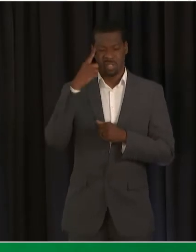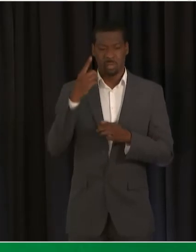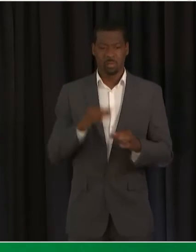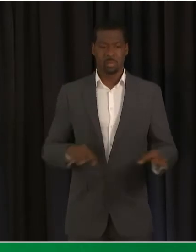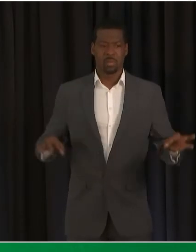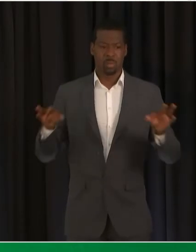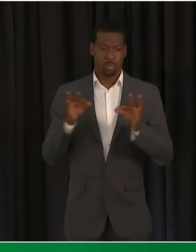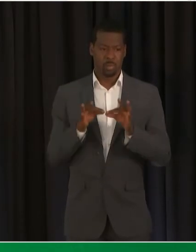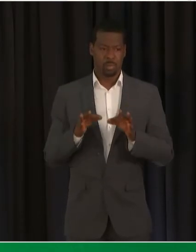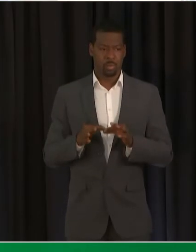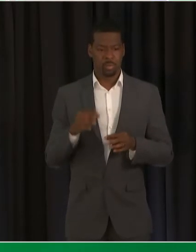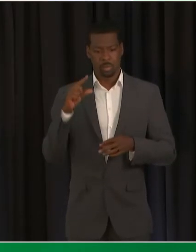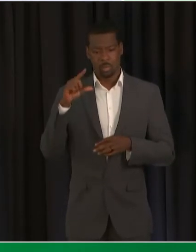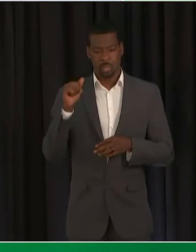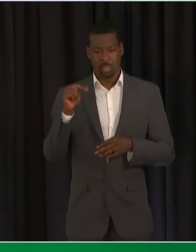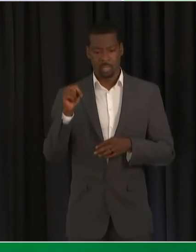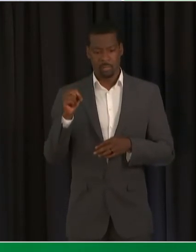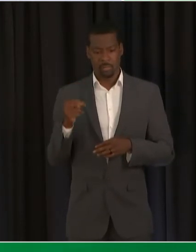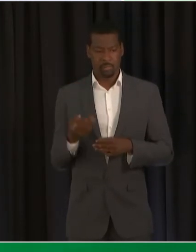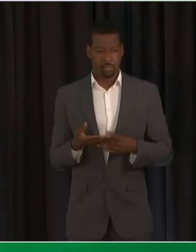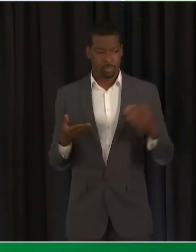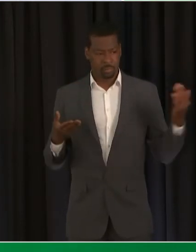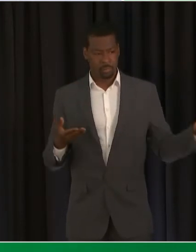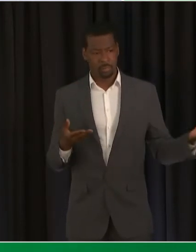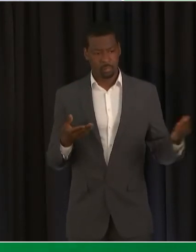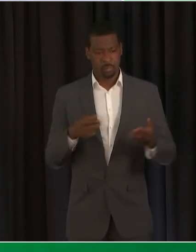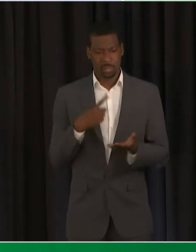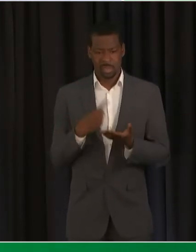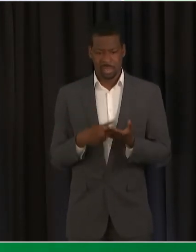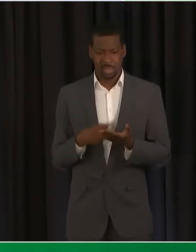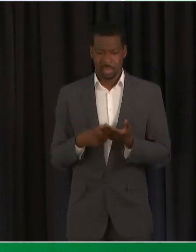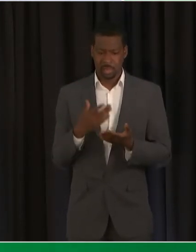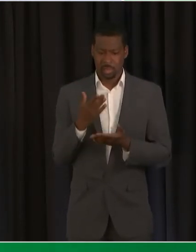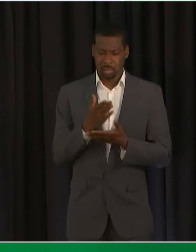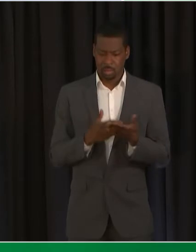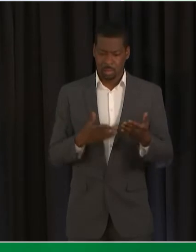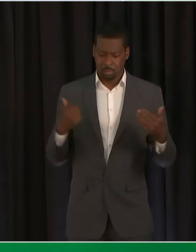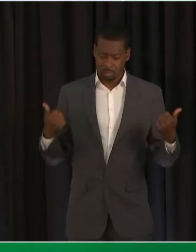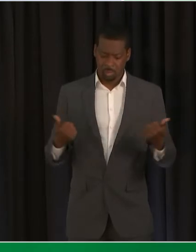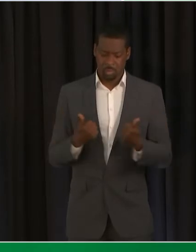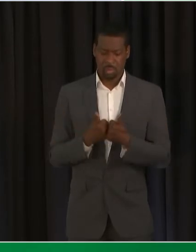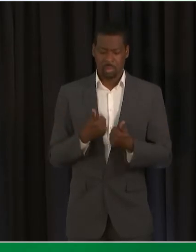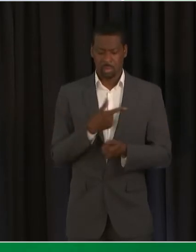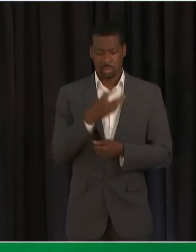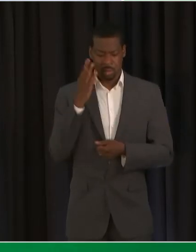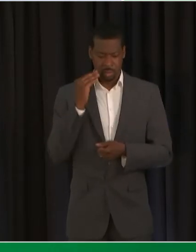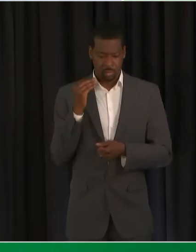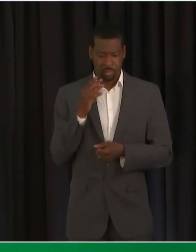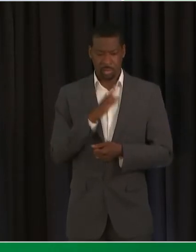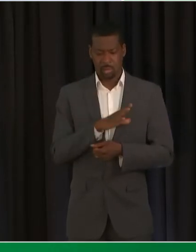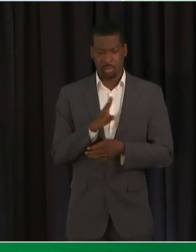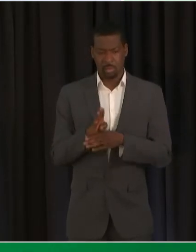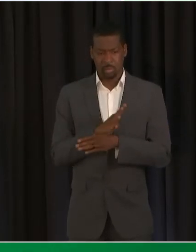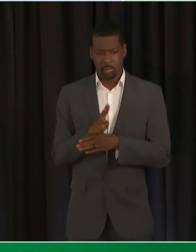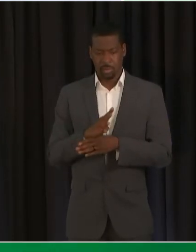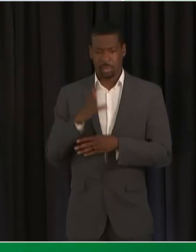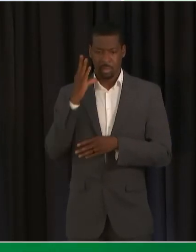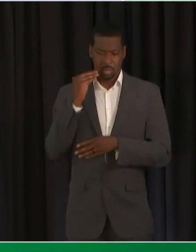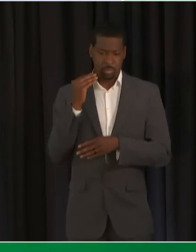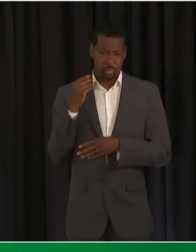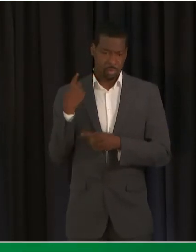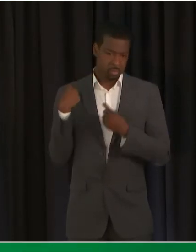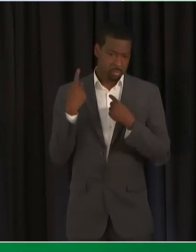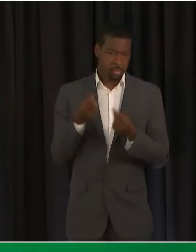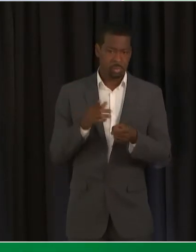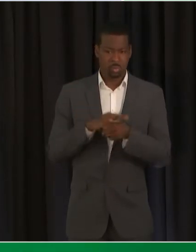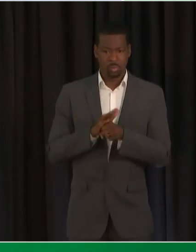was important to have Gavin come in to talk about some of the challenges that he's experienced, his businesses has experienced